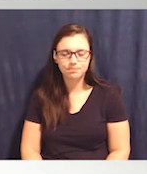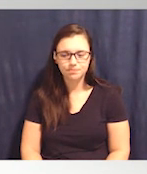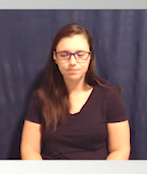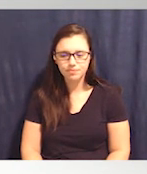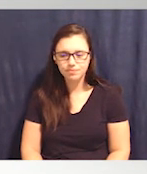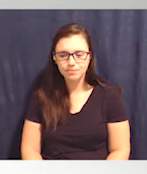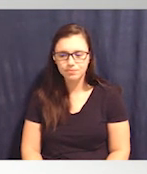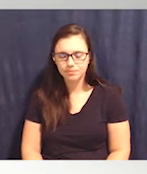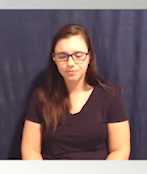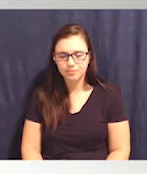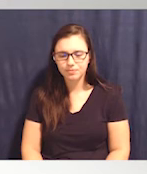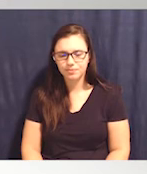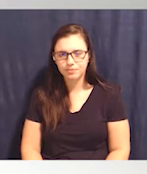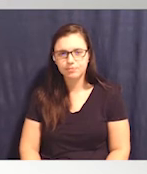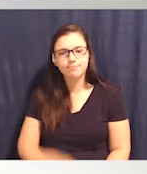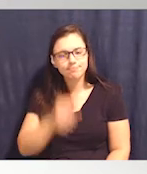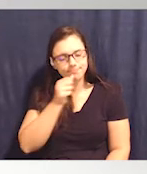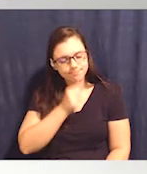Perseverance.